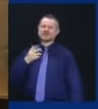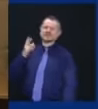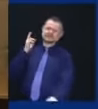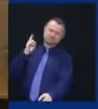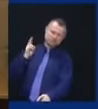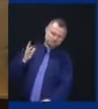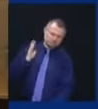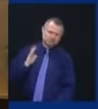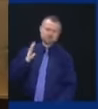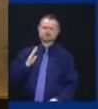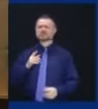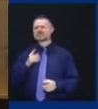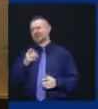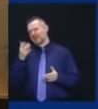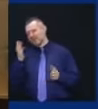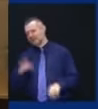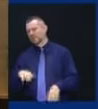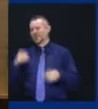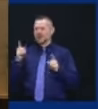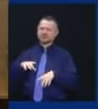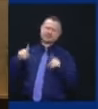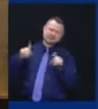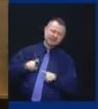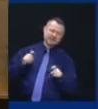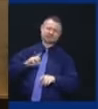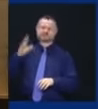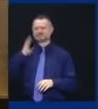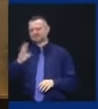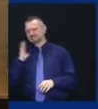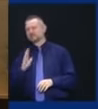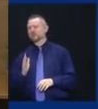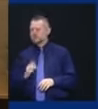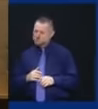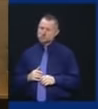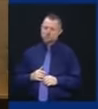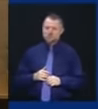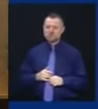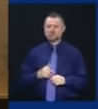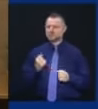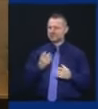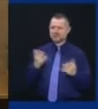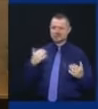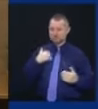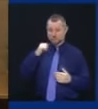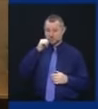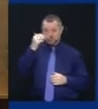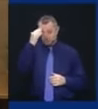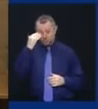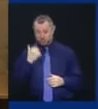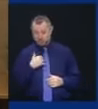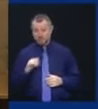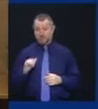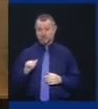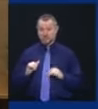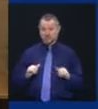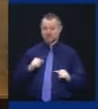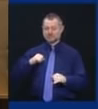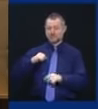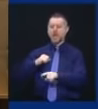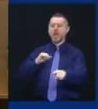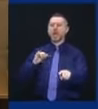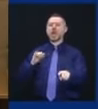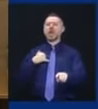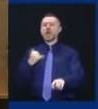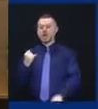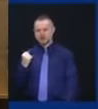trials now and trials back then that we didn't even know were happening. We understand there's hesitancy. But there's plenty of things